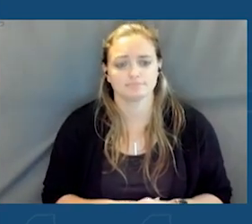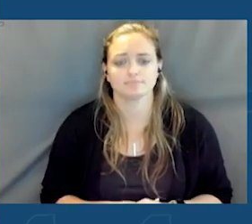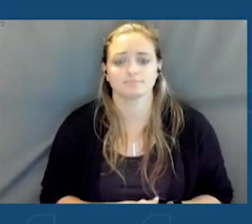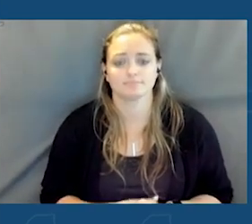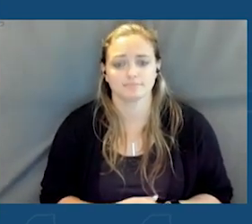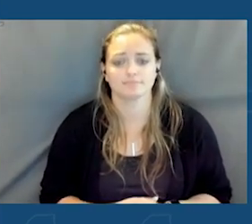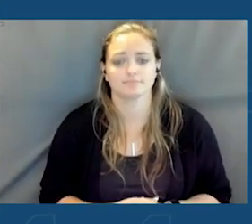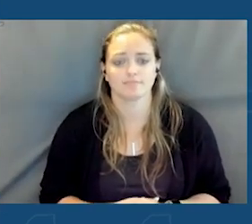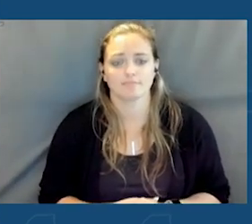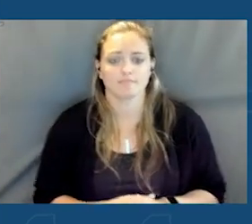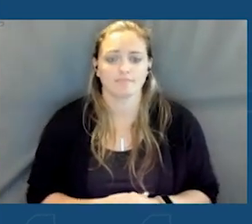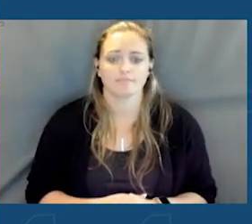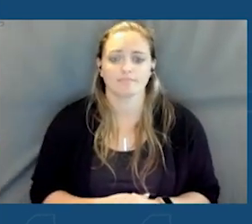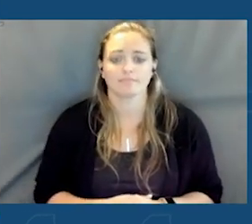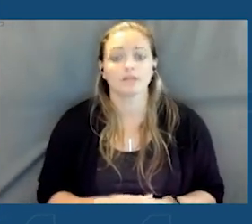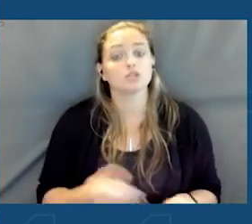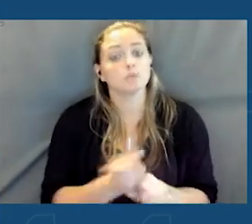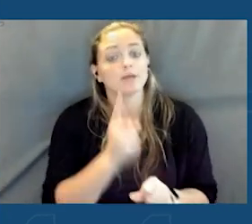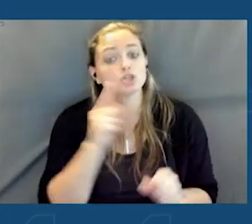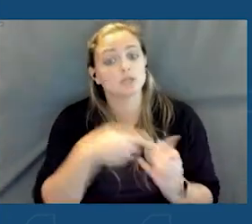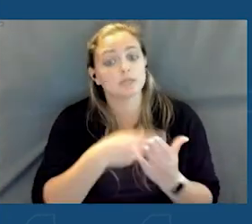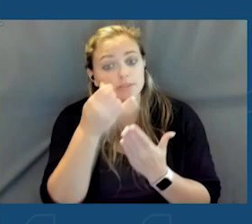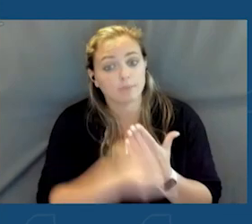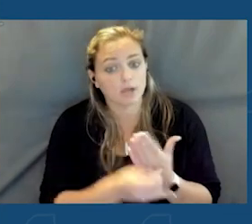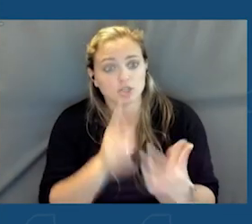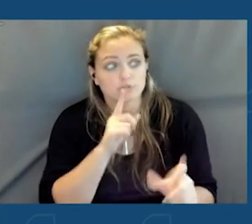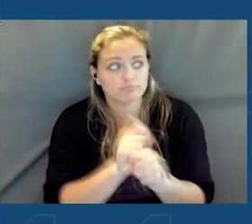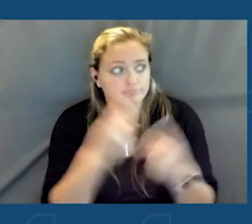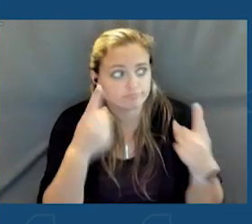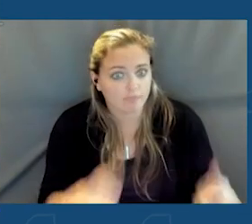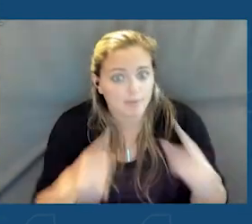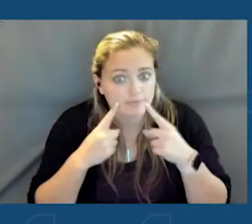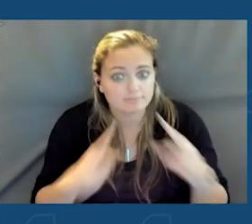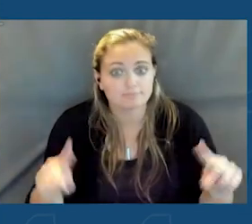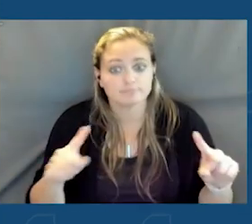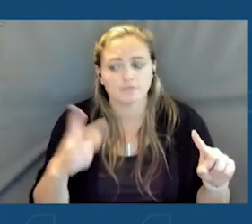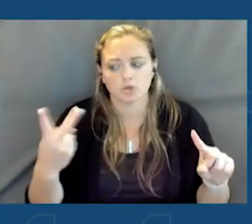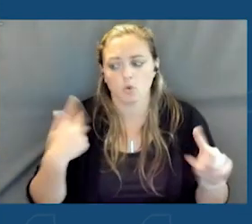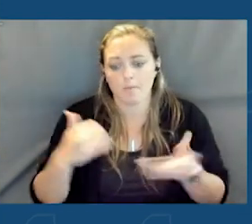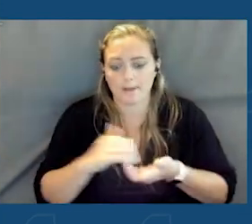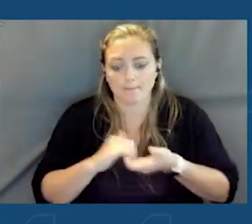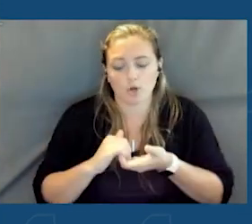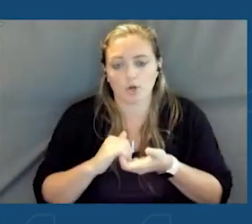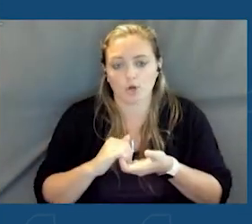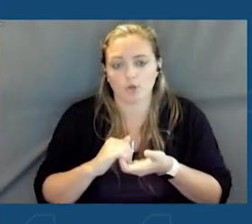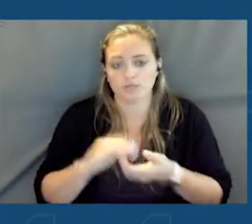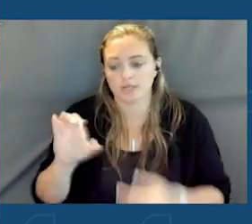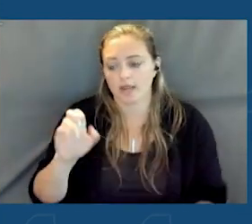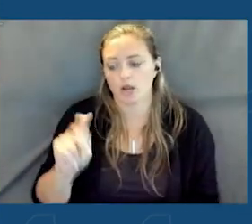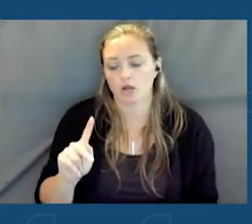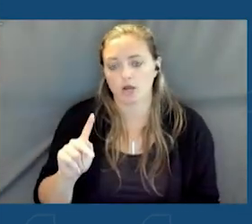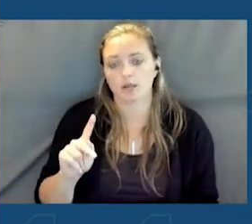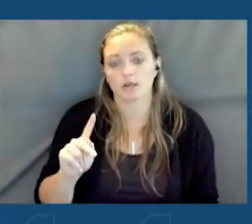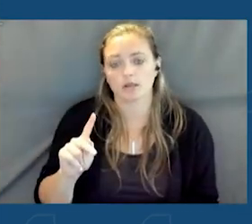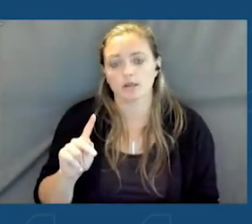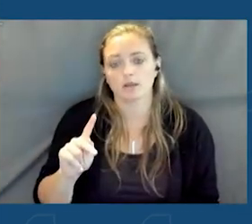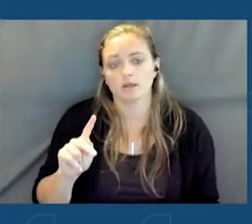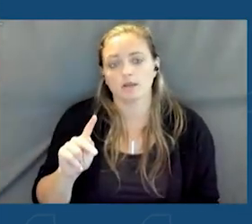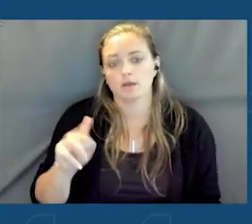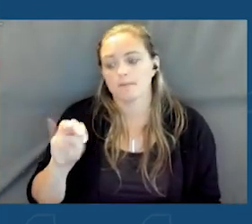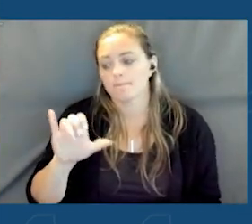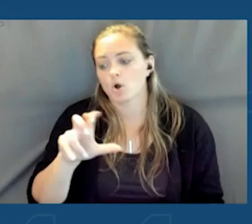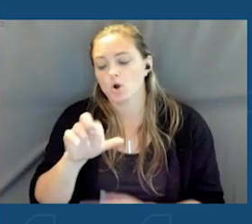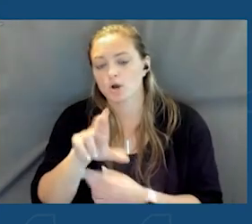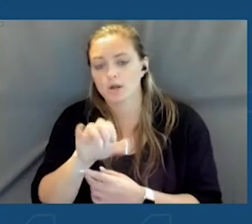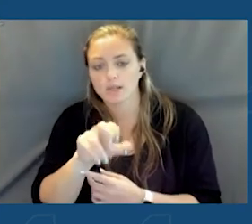To make sure that this project came to fruition, two of my partners are here, Eric Holloman. Please, Marlon Smith, please